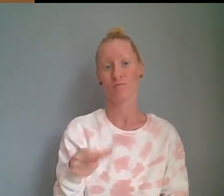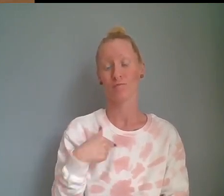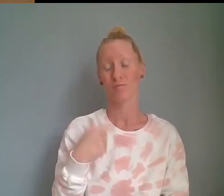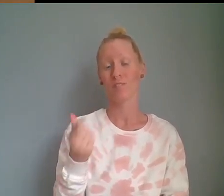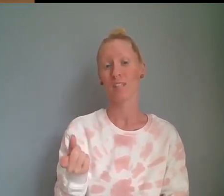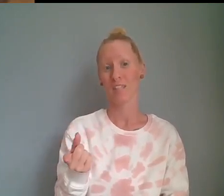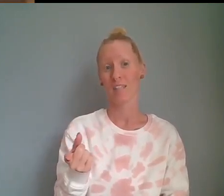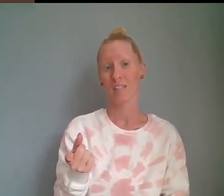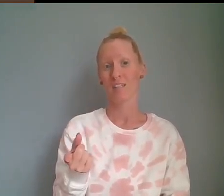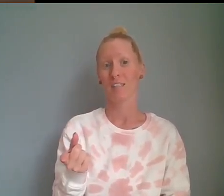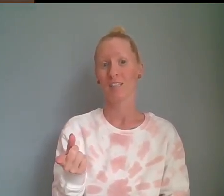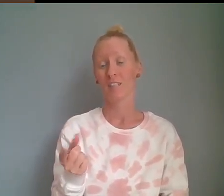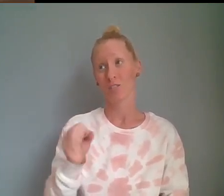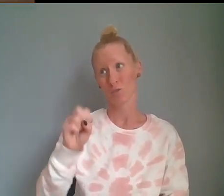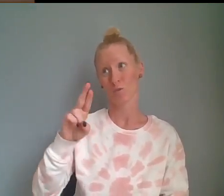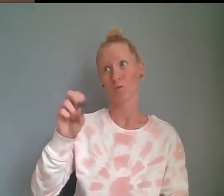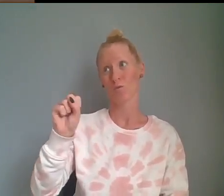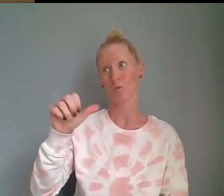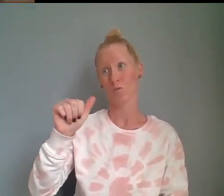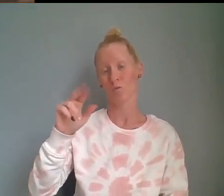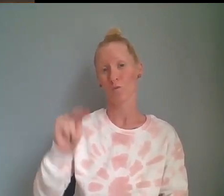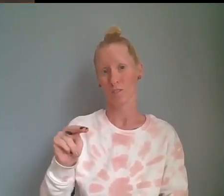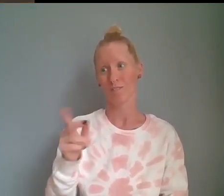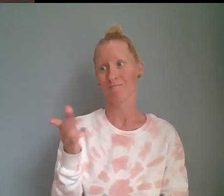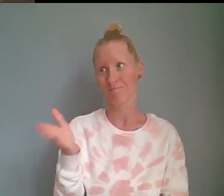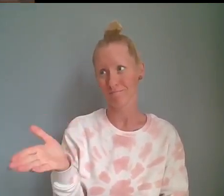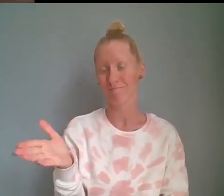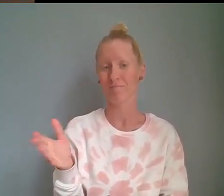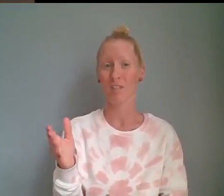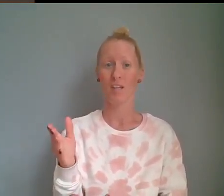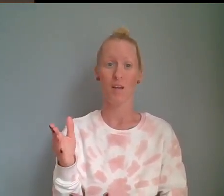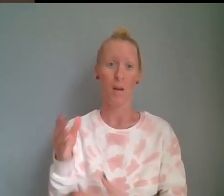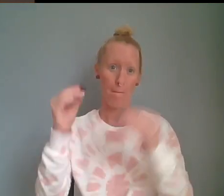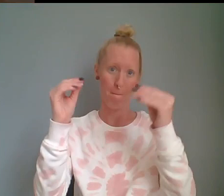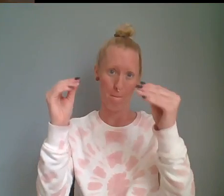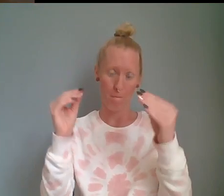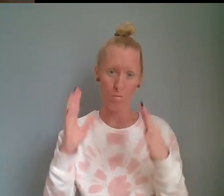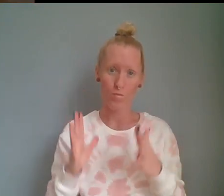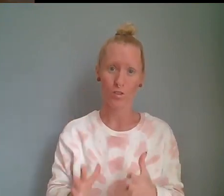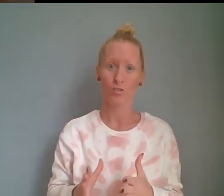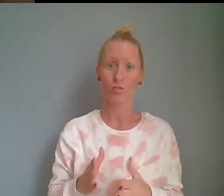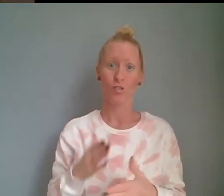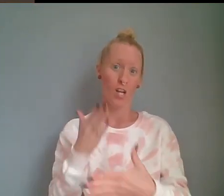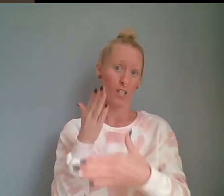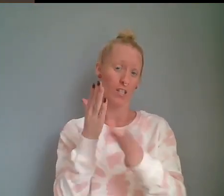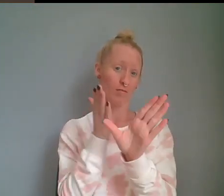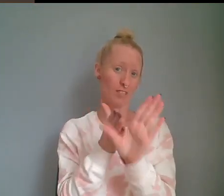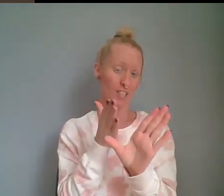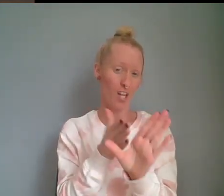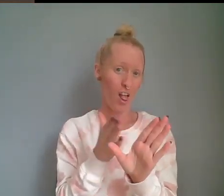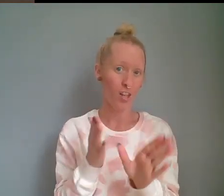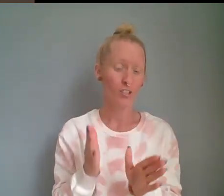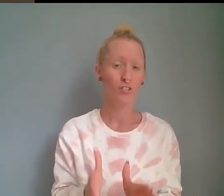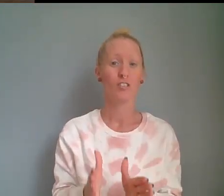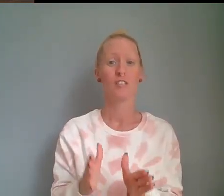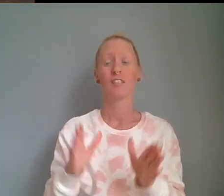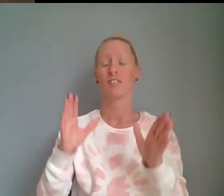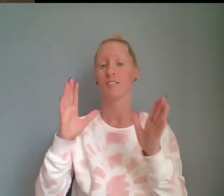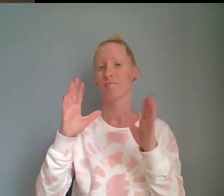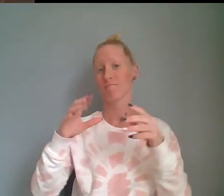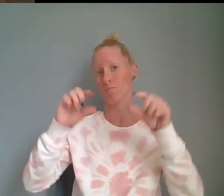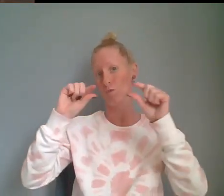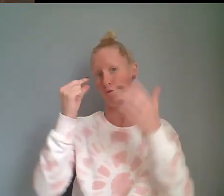Nolan-Hustema. Susan is a professor in the Department of Psychology and a director of graduate